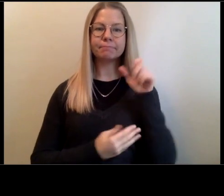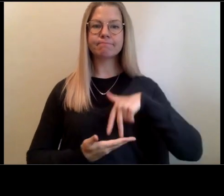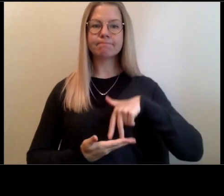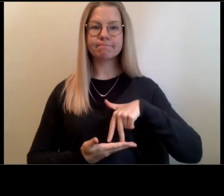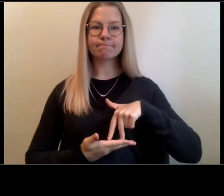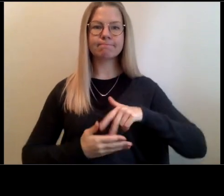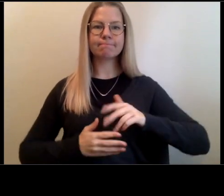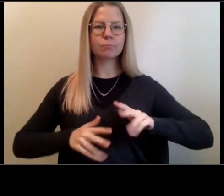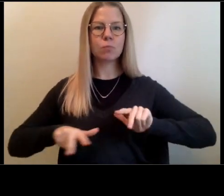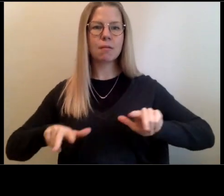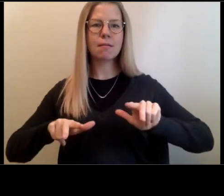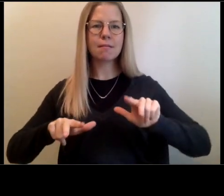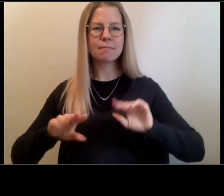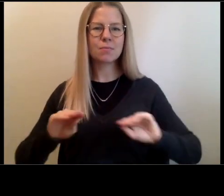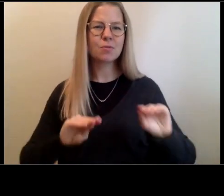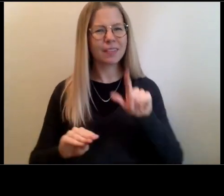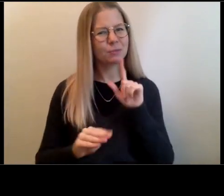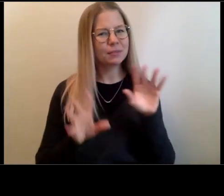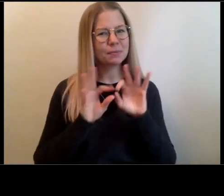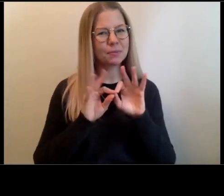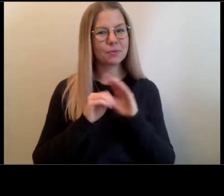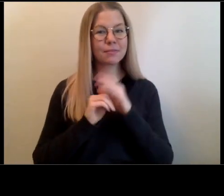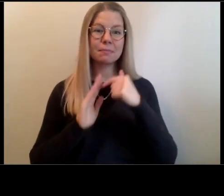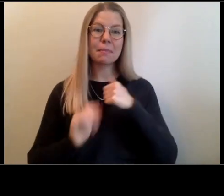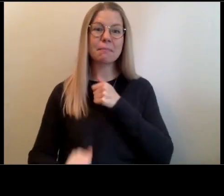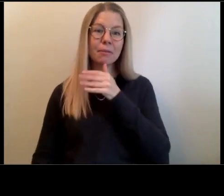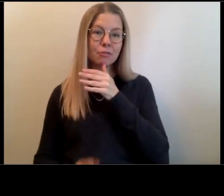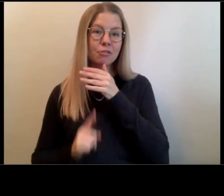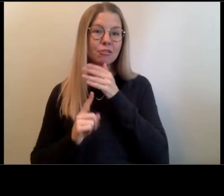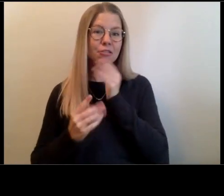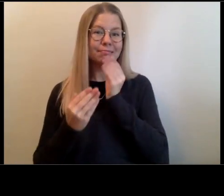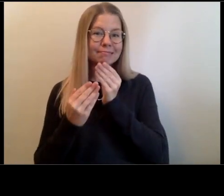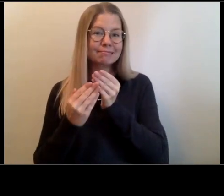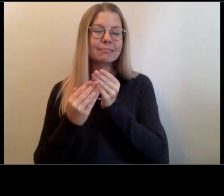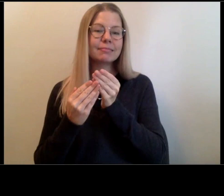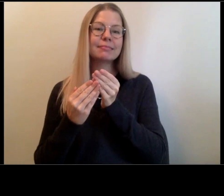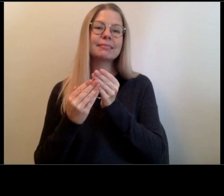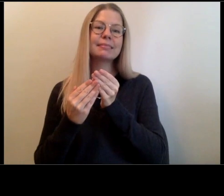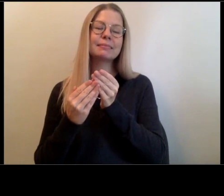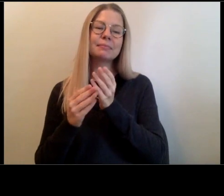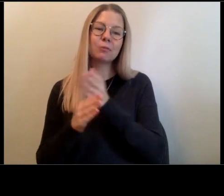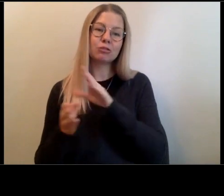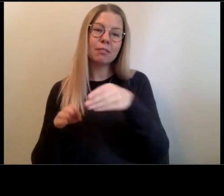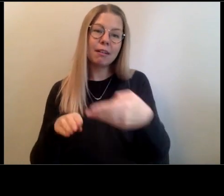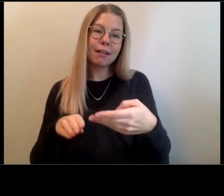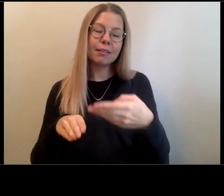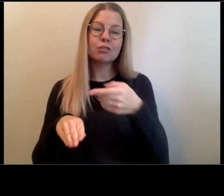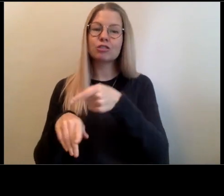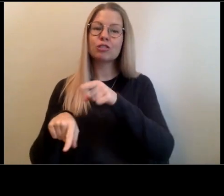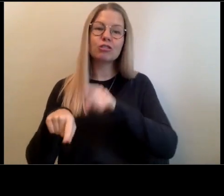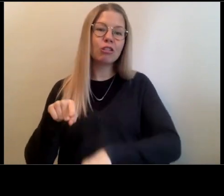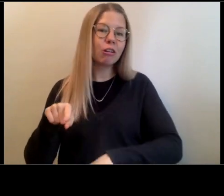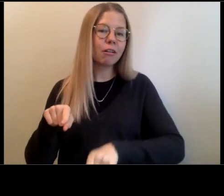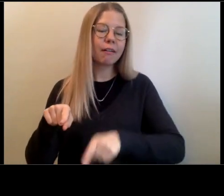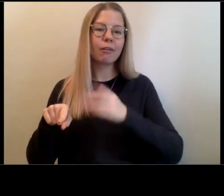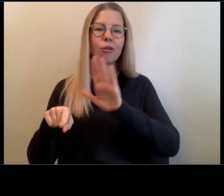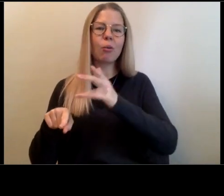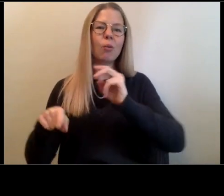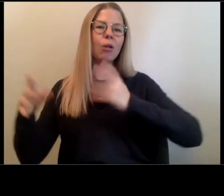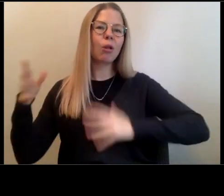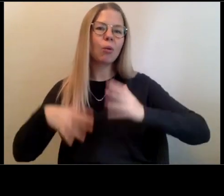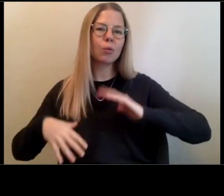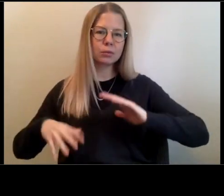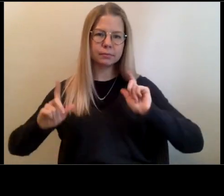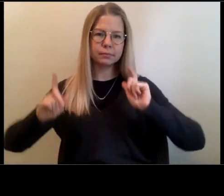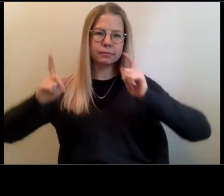her final years, my mother could not lift a hanger to hang her clothes up. And I found that